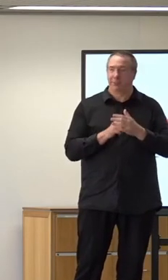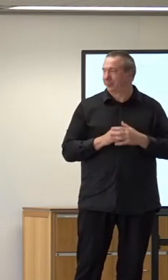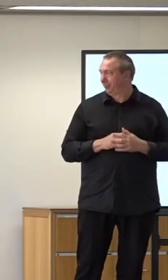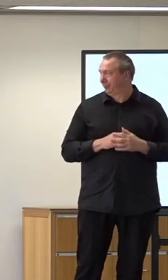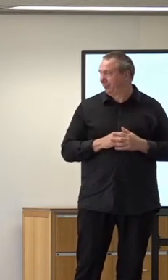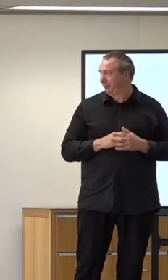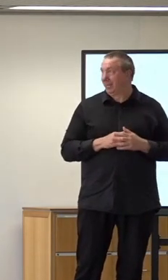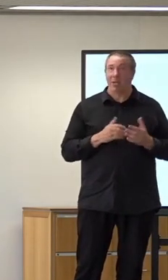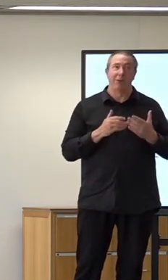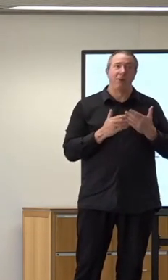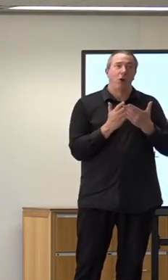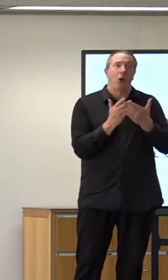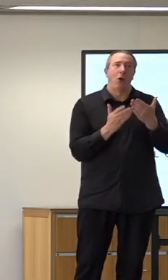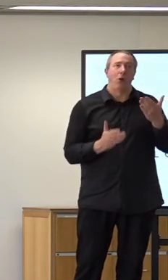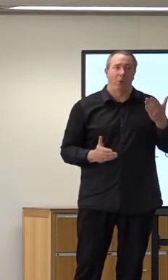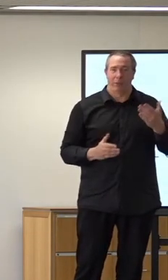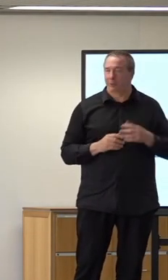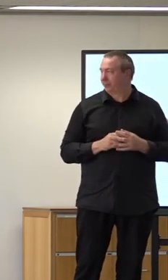one.